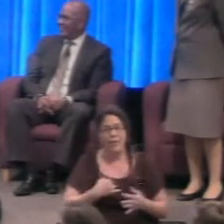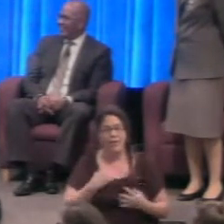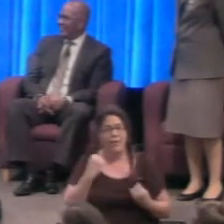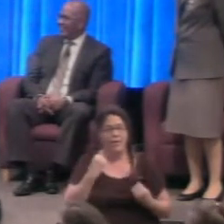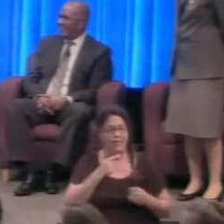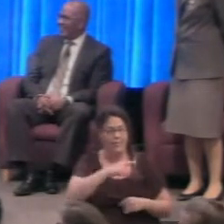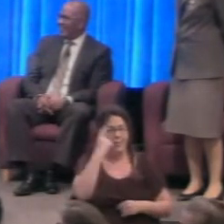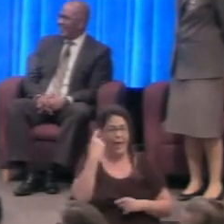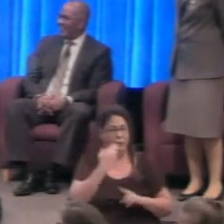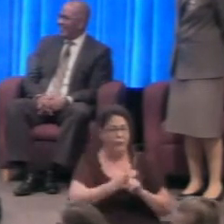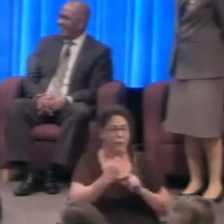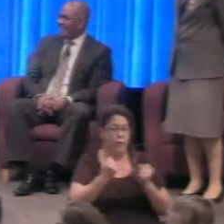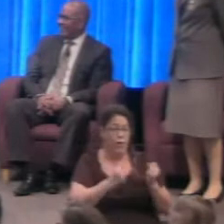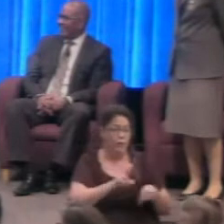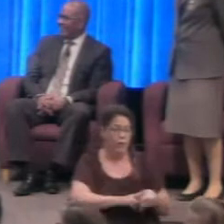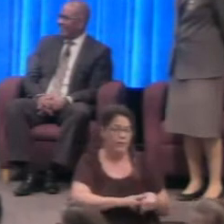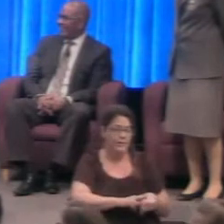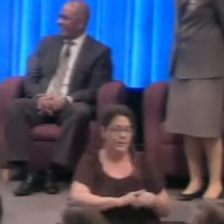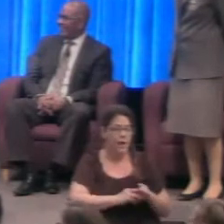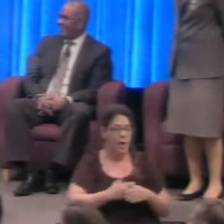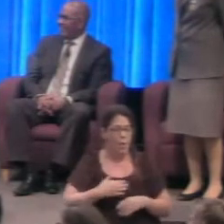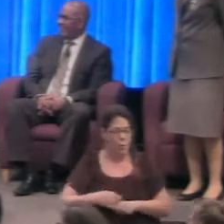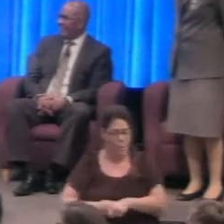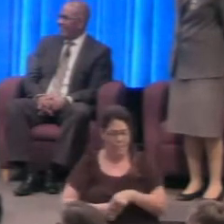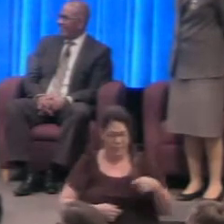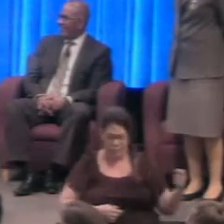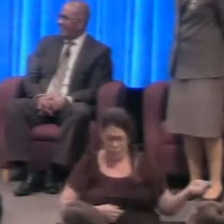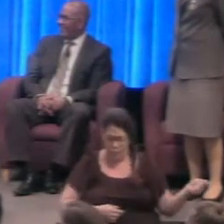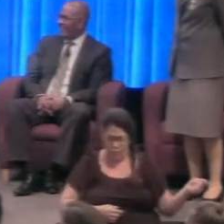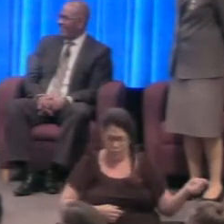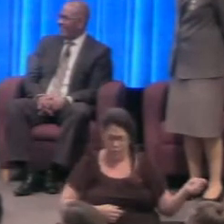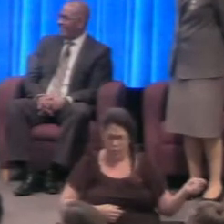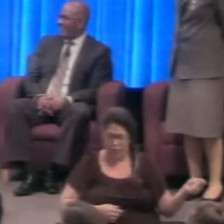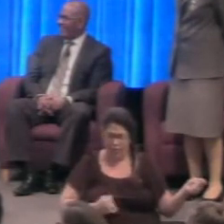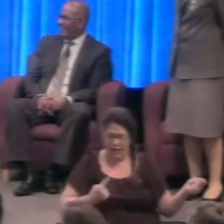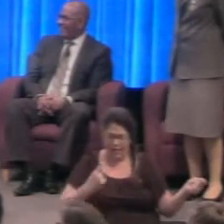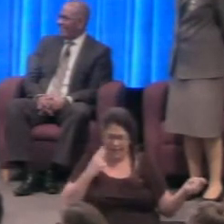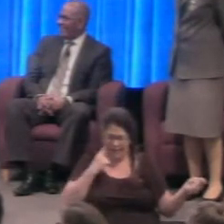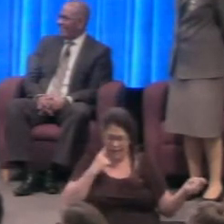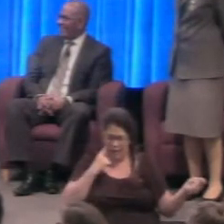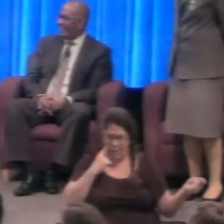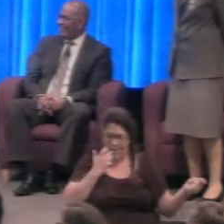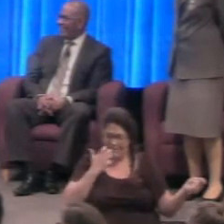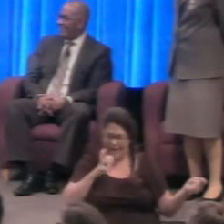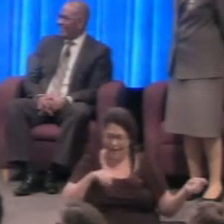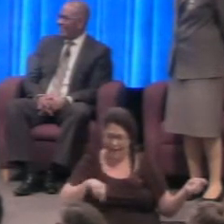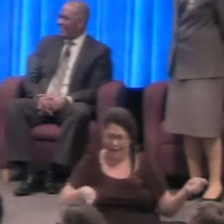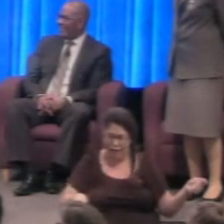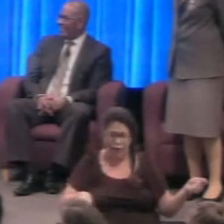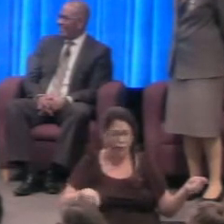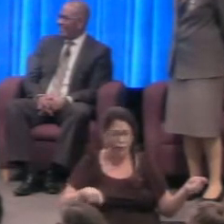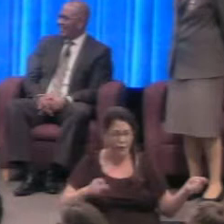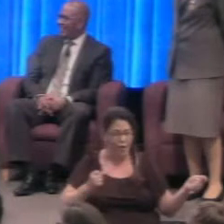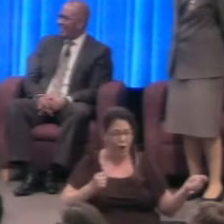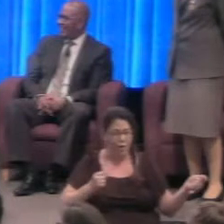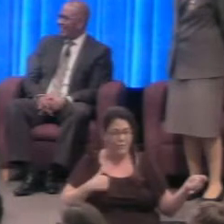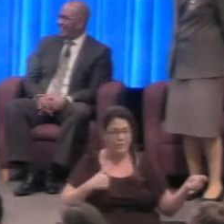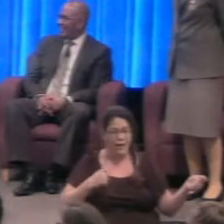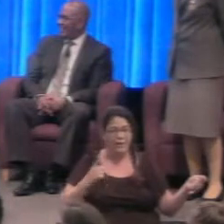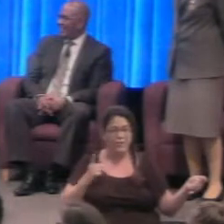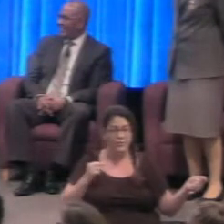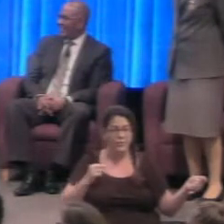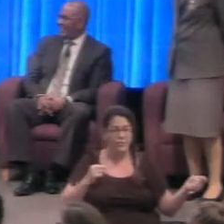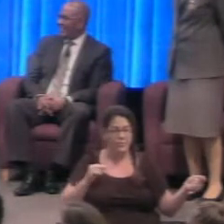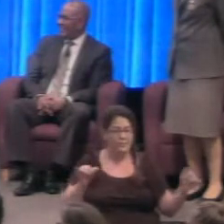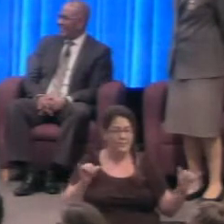rental car, of course. And I open the door, and I think, holy smokes, it's hot in here. So I do what I do when I